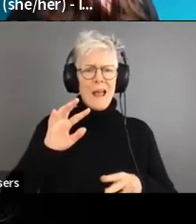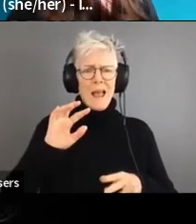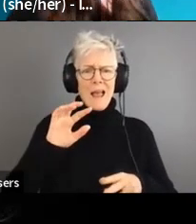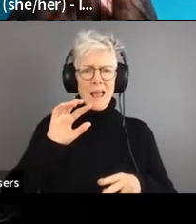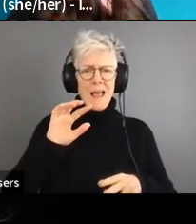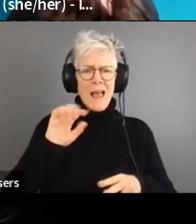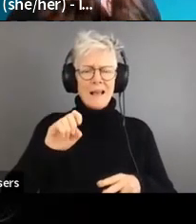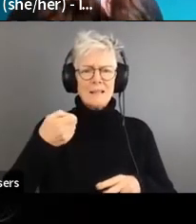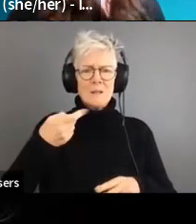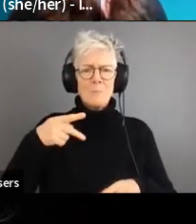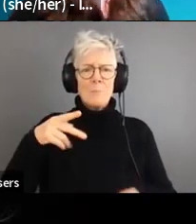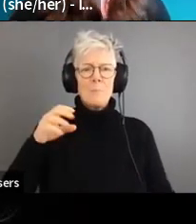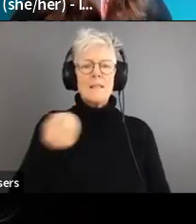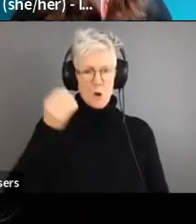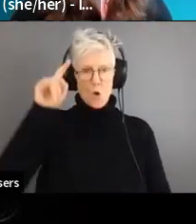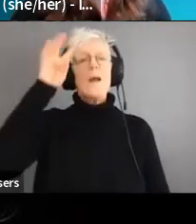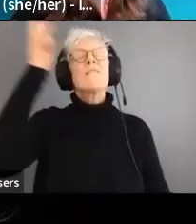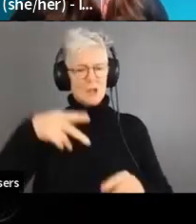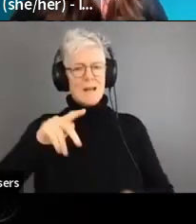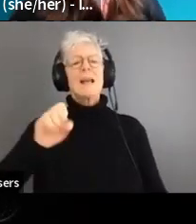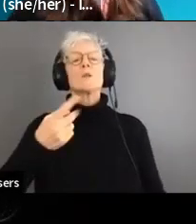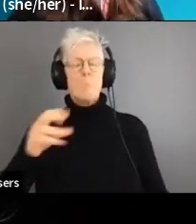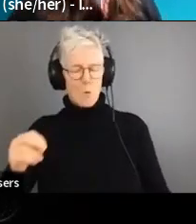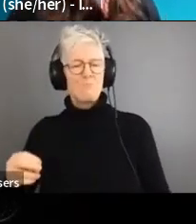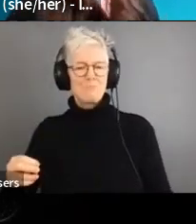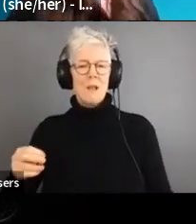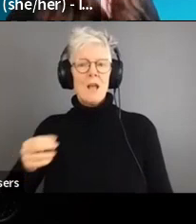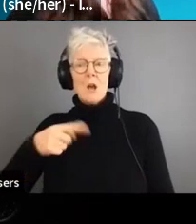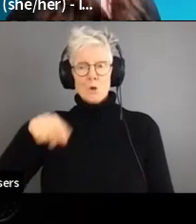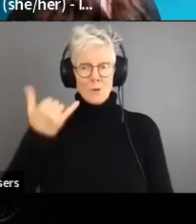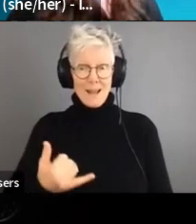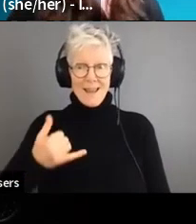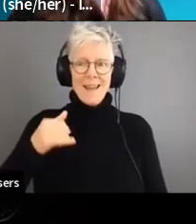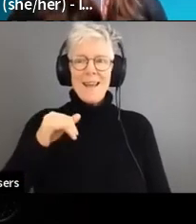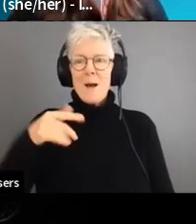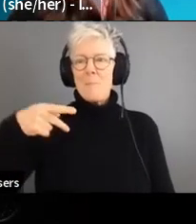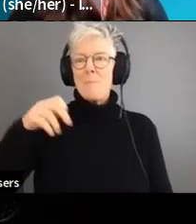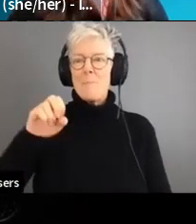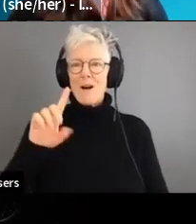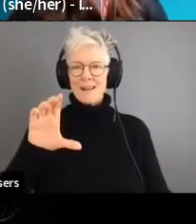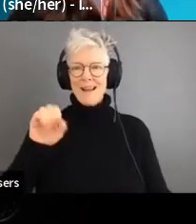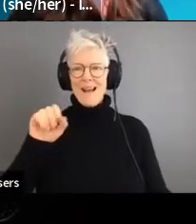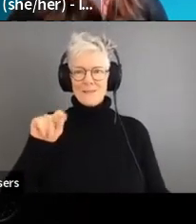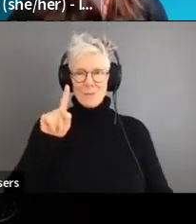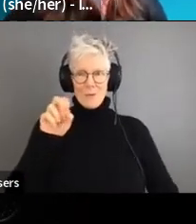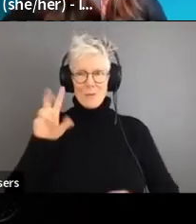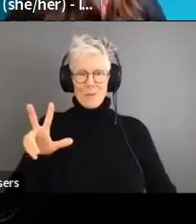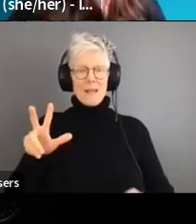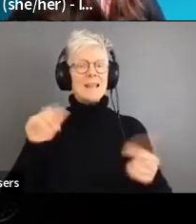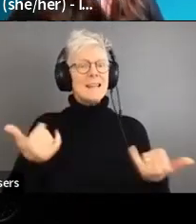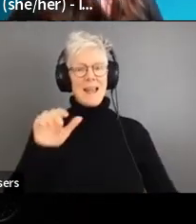Without further ado, I'll introduce our main event. You are joining us for Podcasting 103, our Ask Me Anything session.